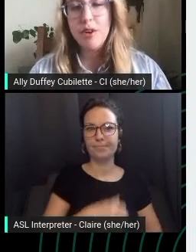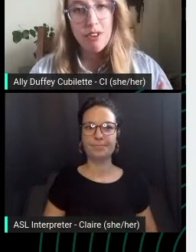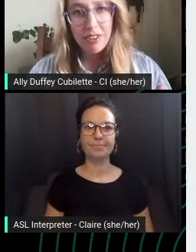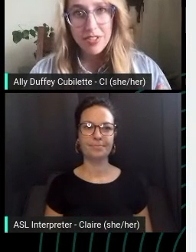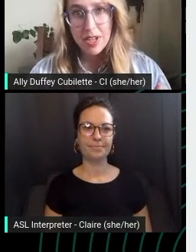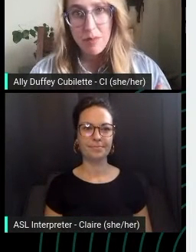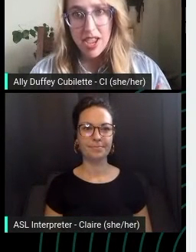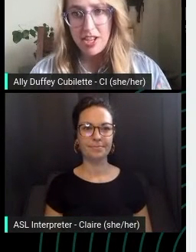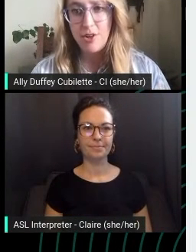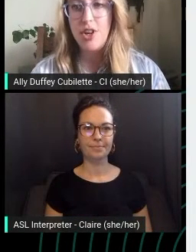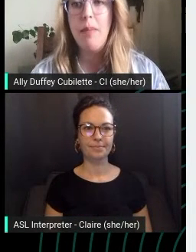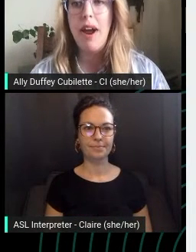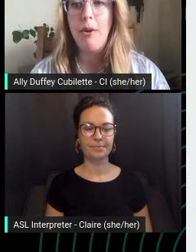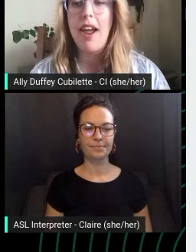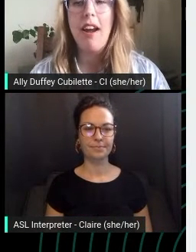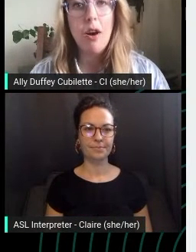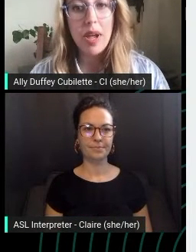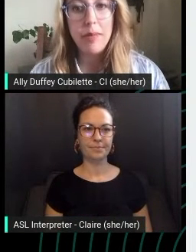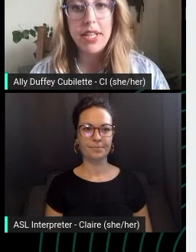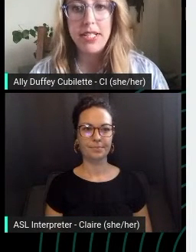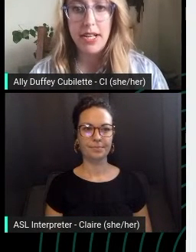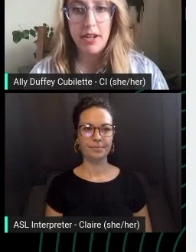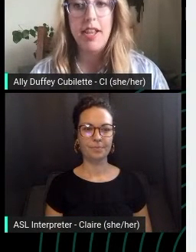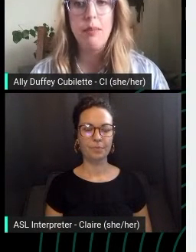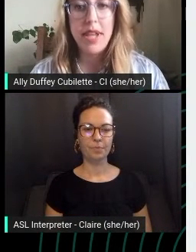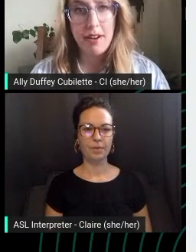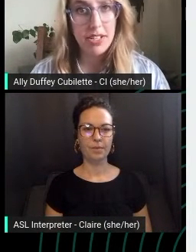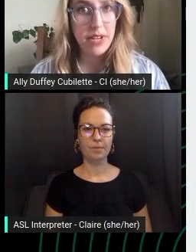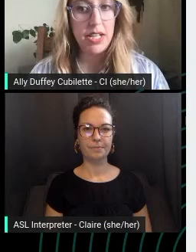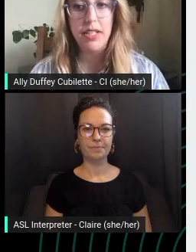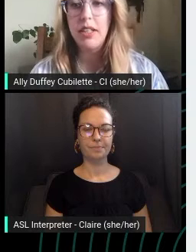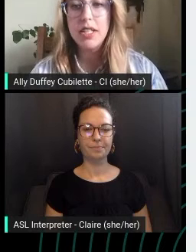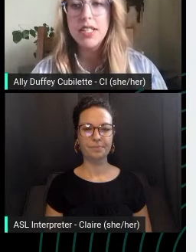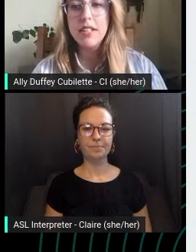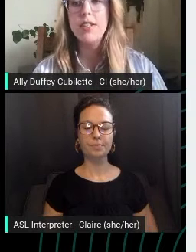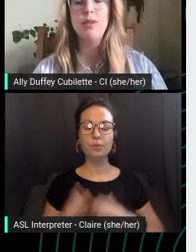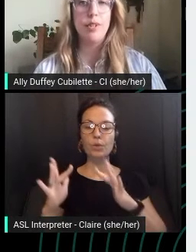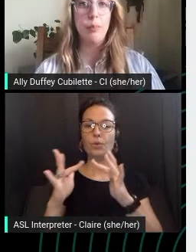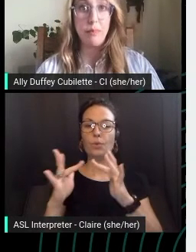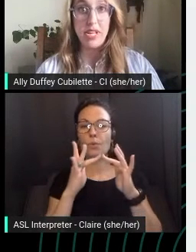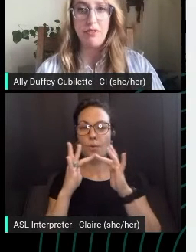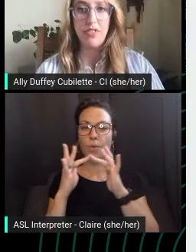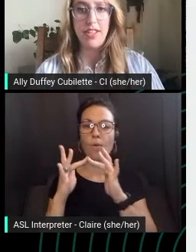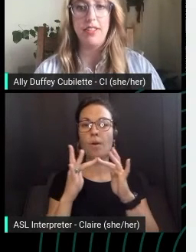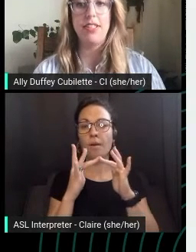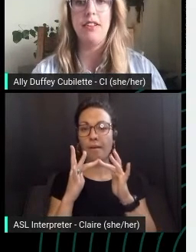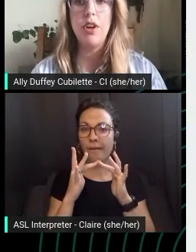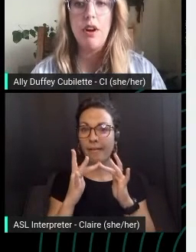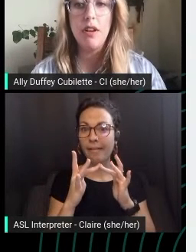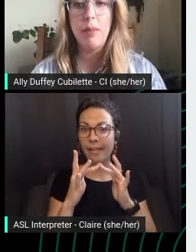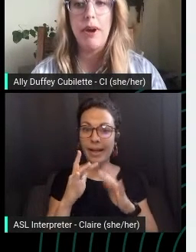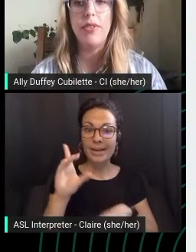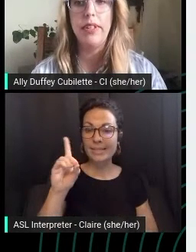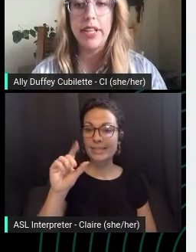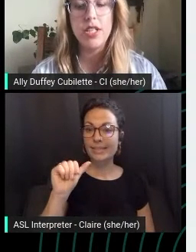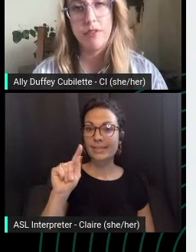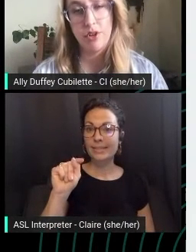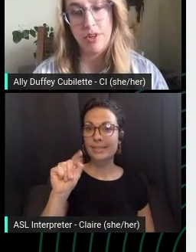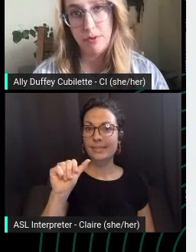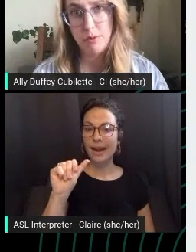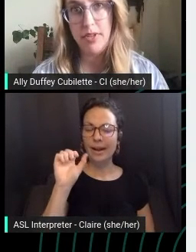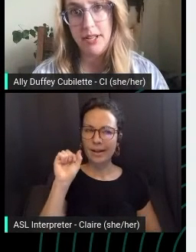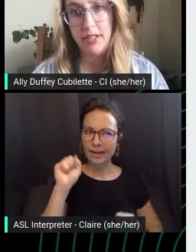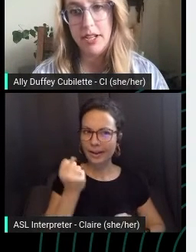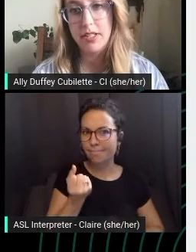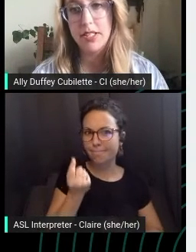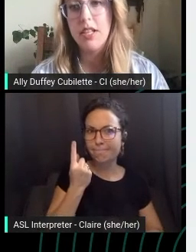So now that we're all on the same page about how website data can be activated, let's get into the real meat of things and talk about the latest version